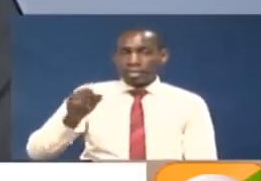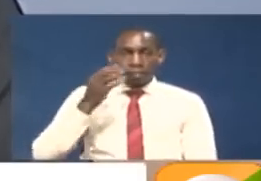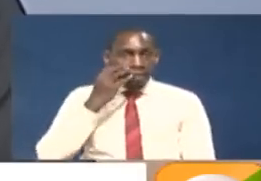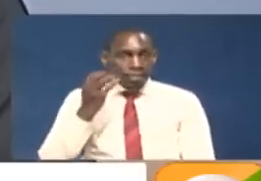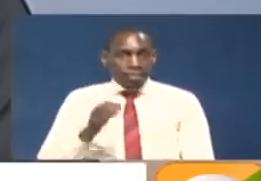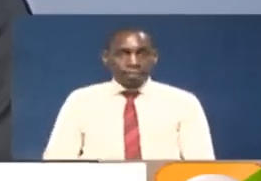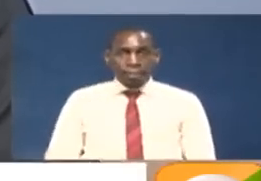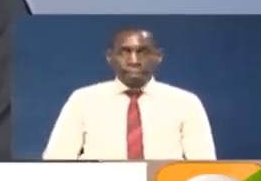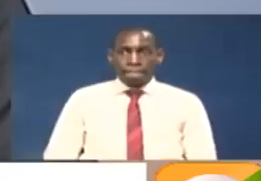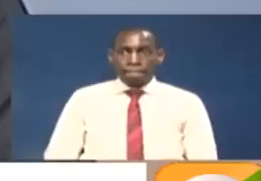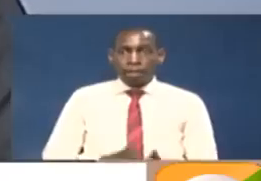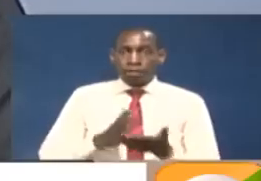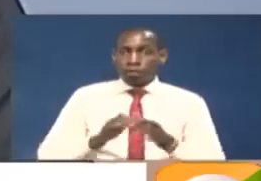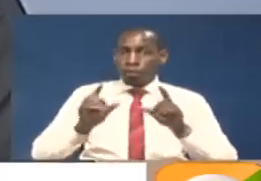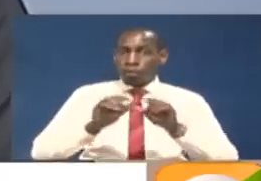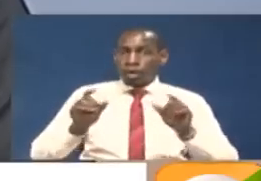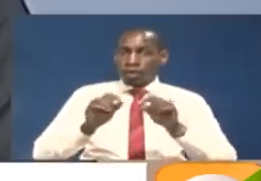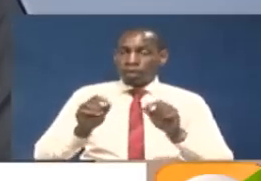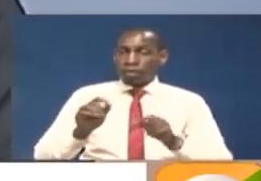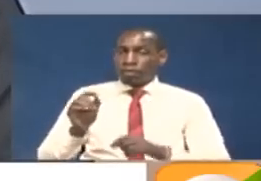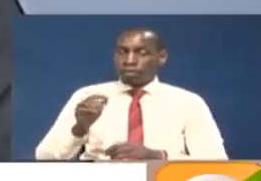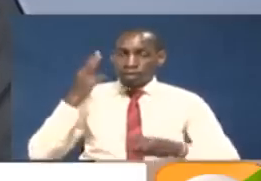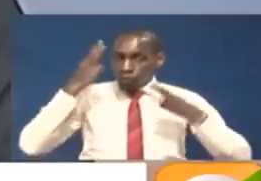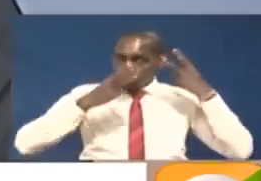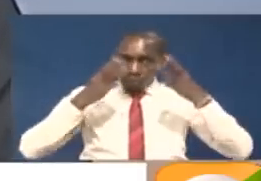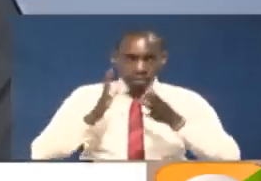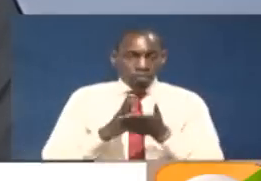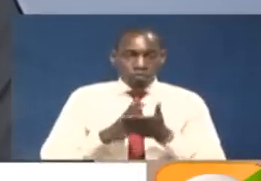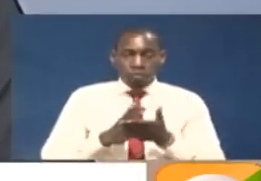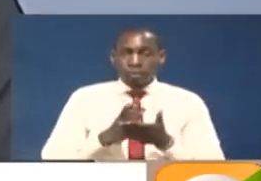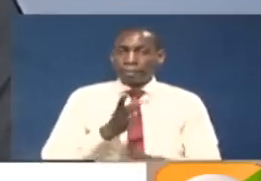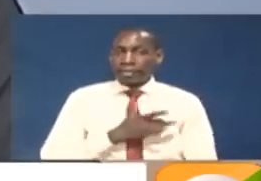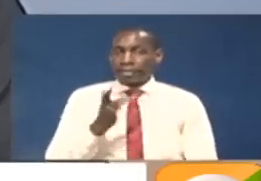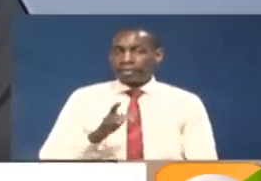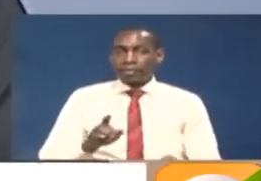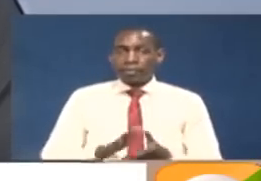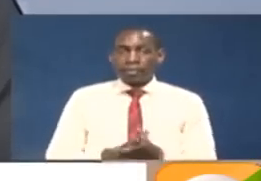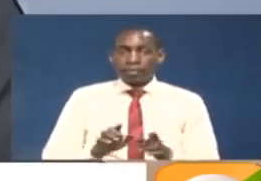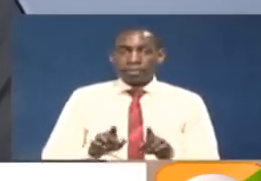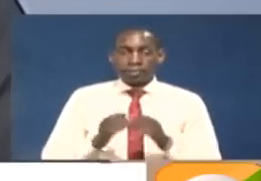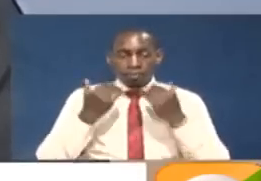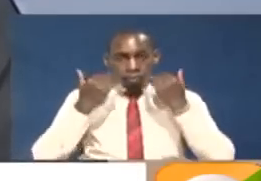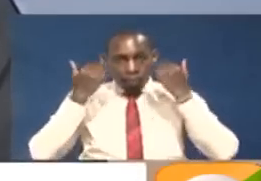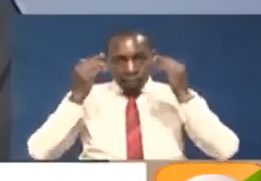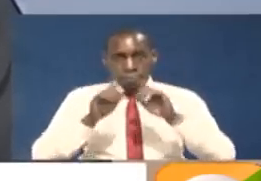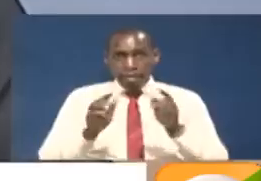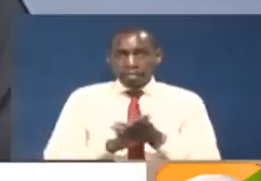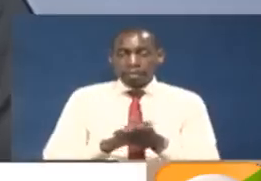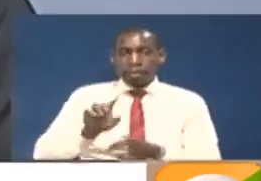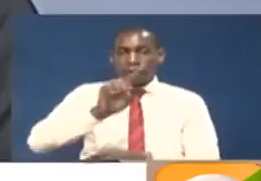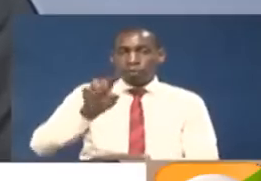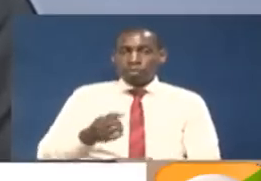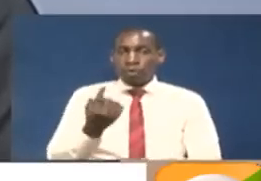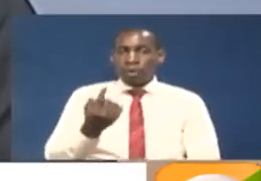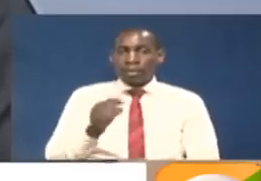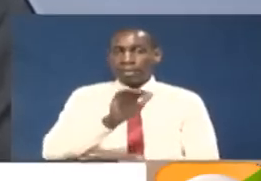Matiangi, this is scary, alarming, unsettling, even distressing. But I have one question